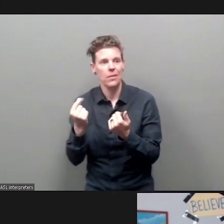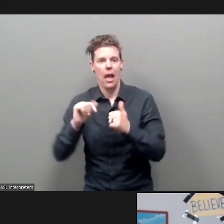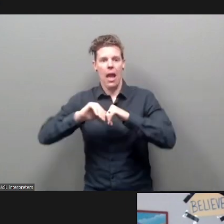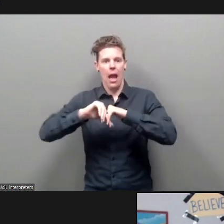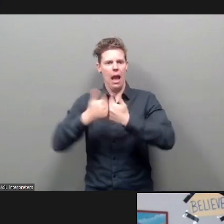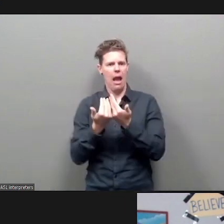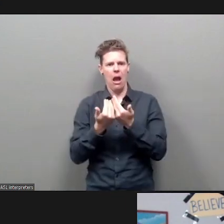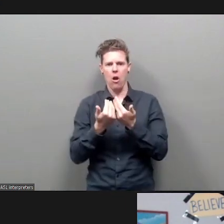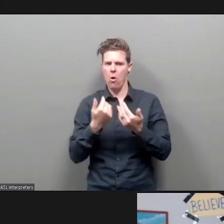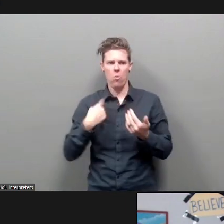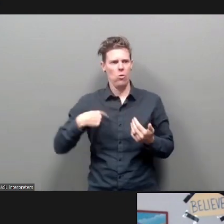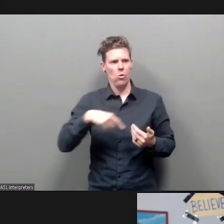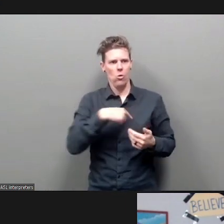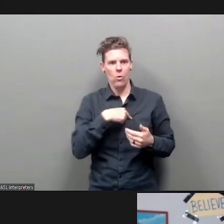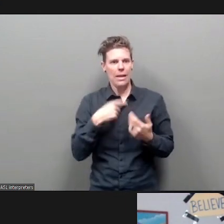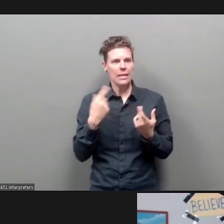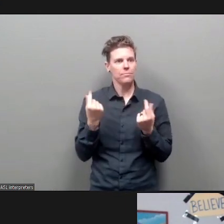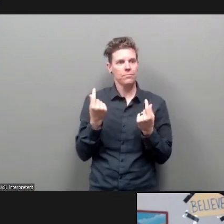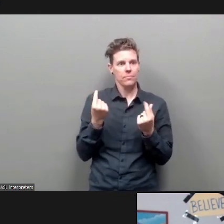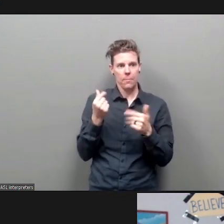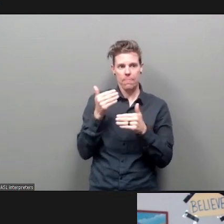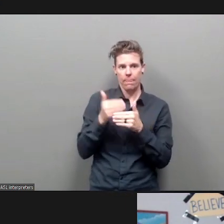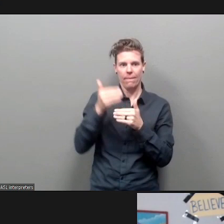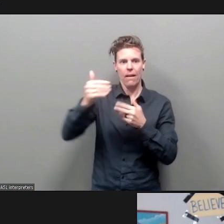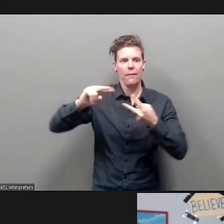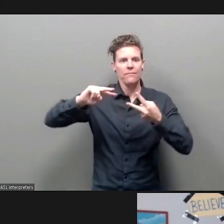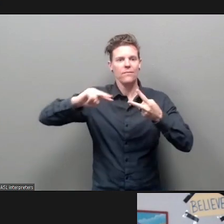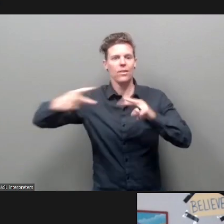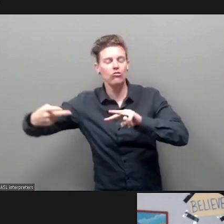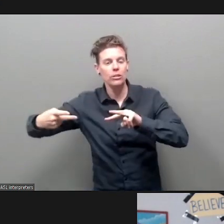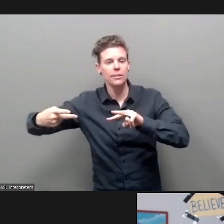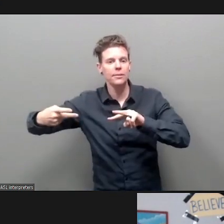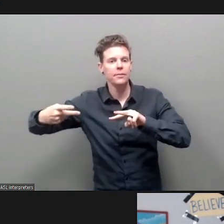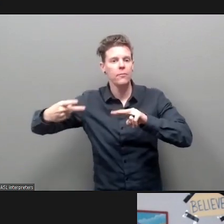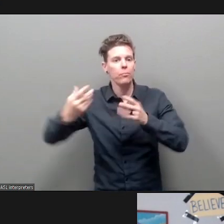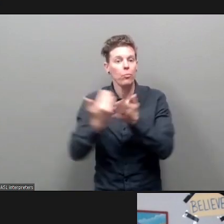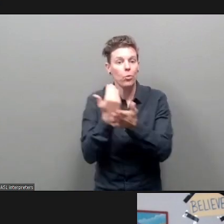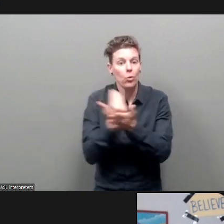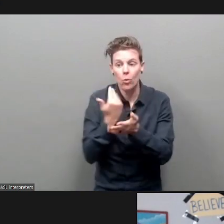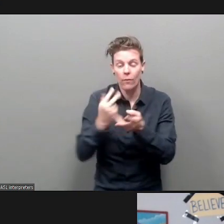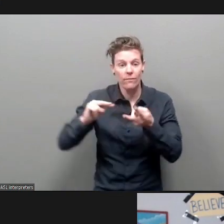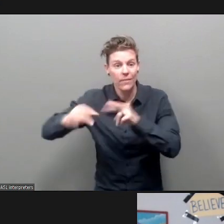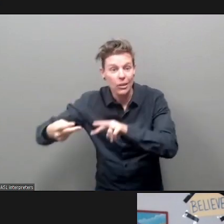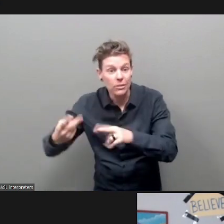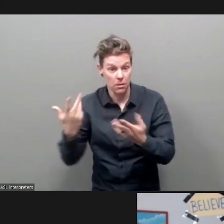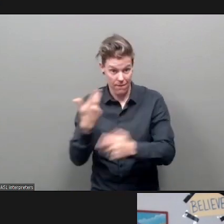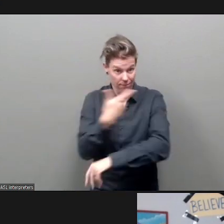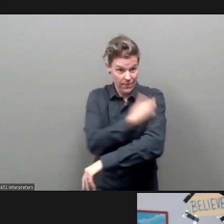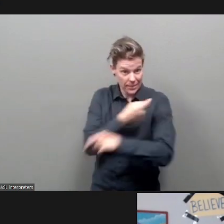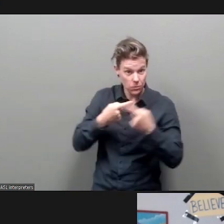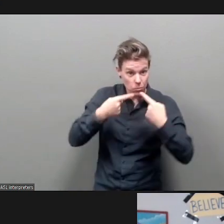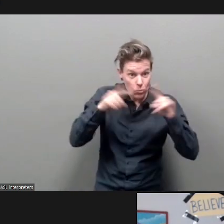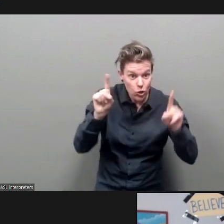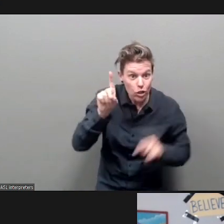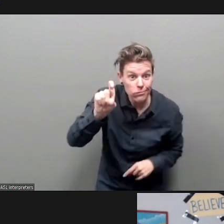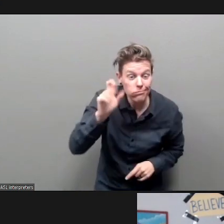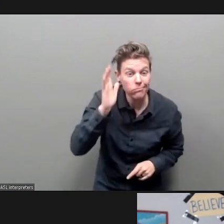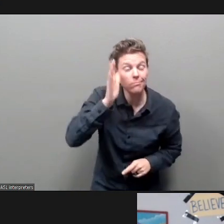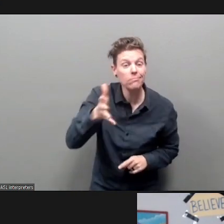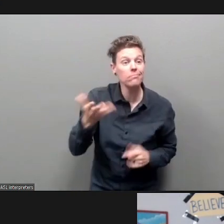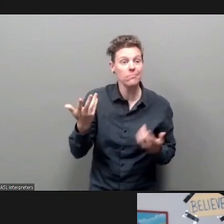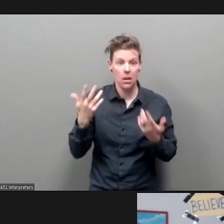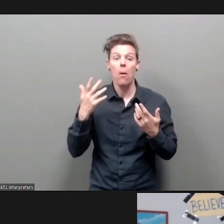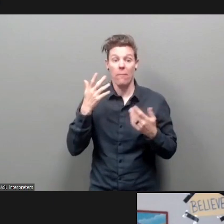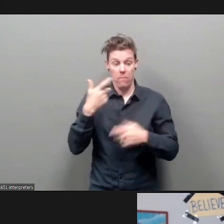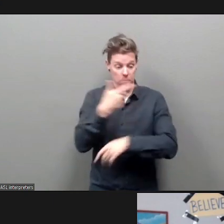variant going to be, and will the vaccine work for it or not? On our table at the beginning, it's the only question mark left